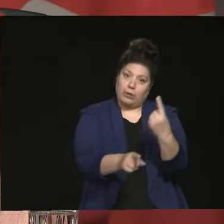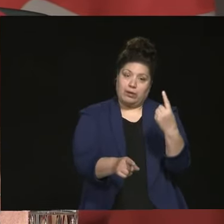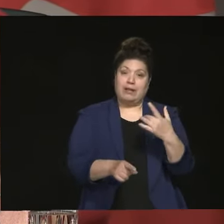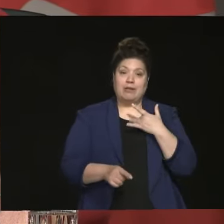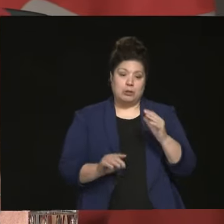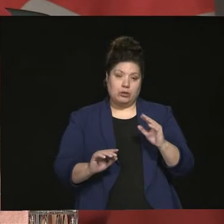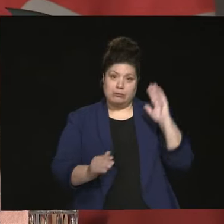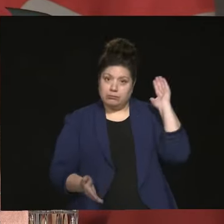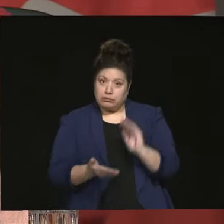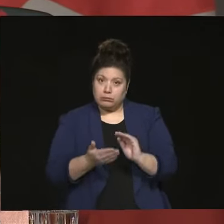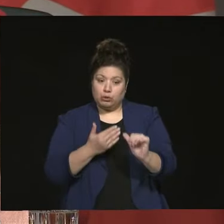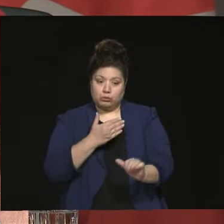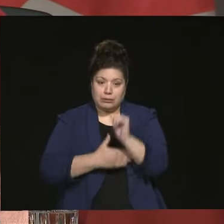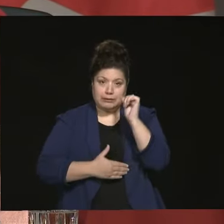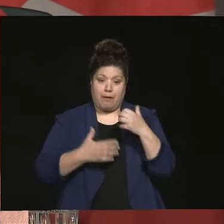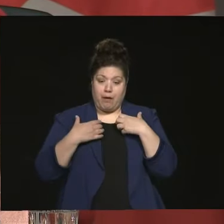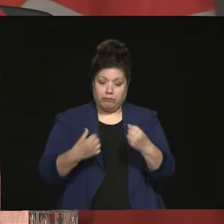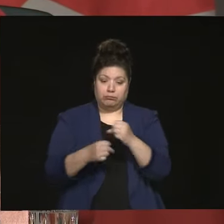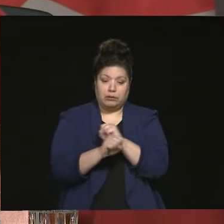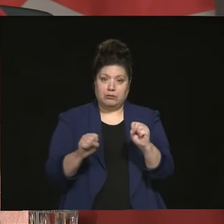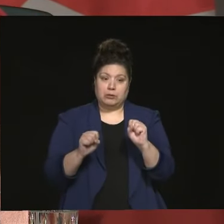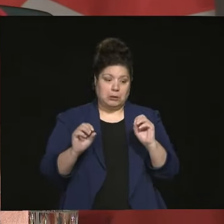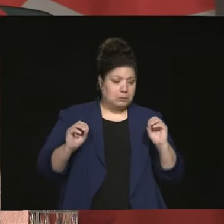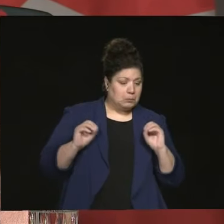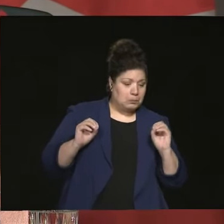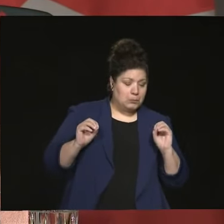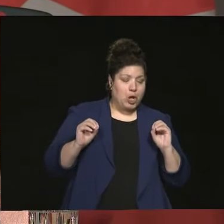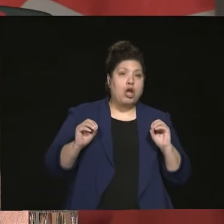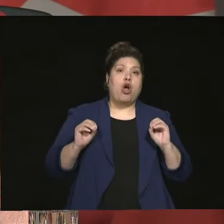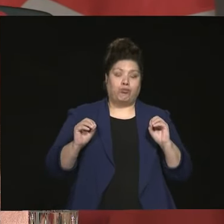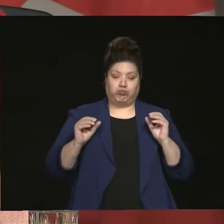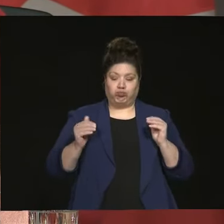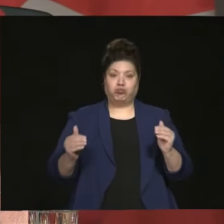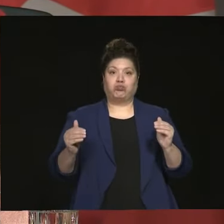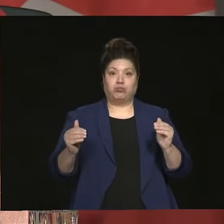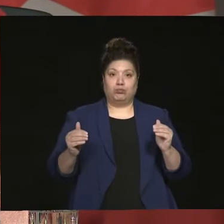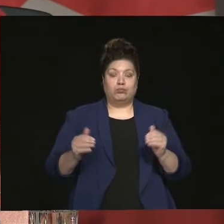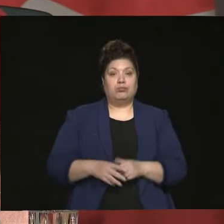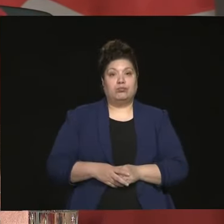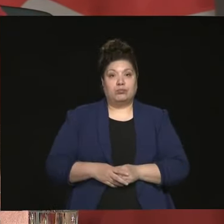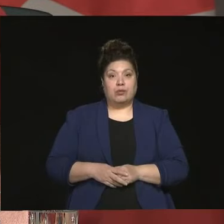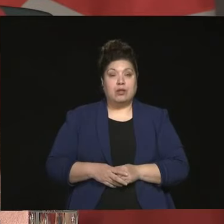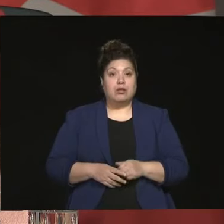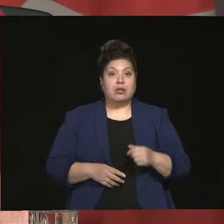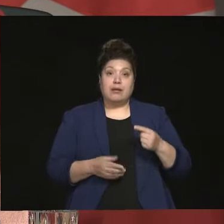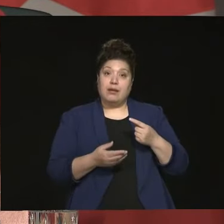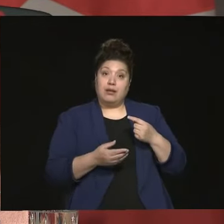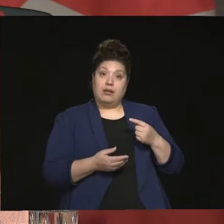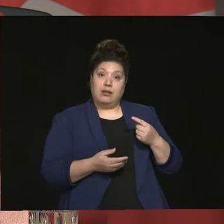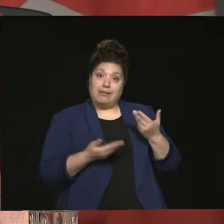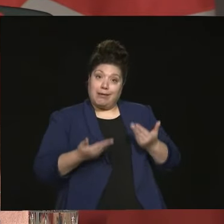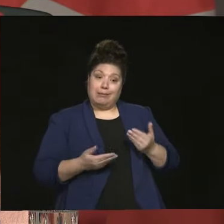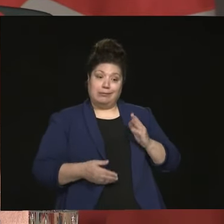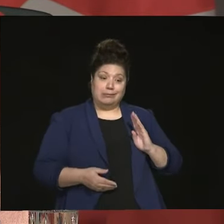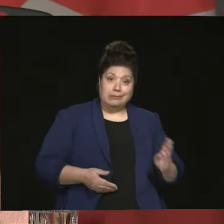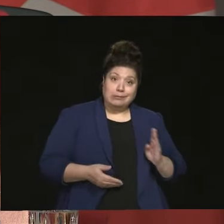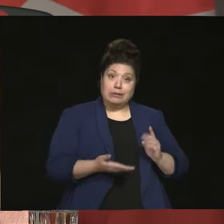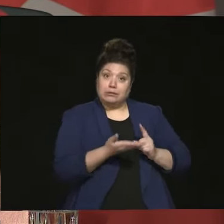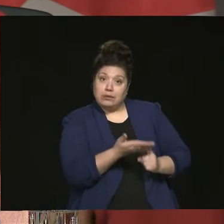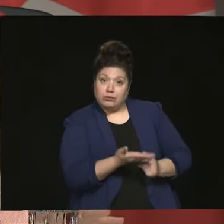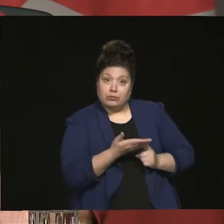Canadians. When it comes to our discussions and our relationship with the United